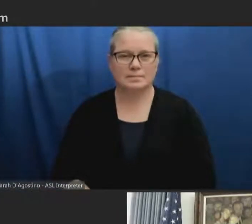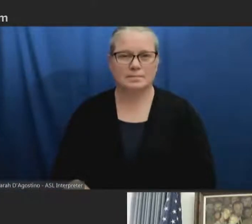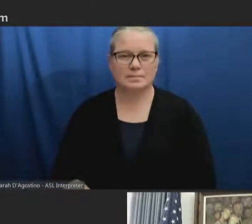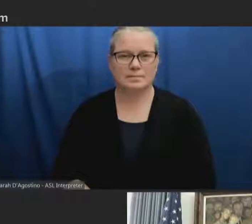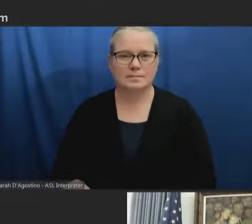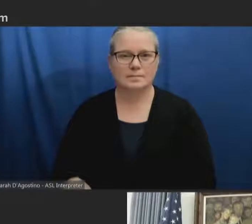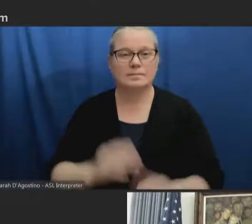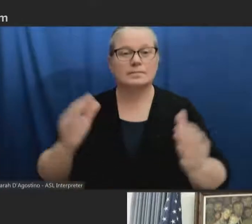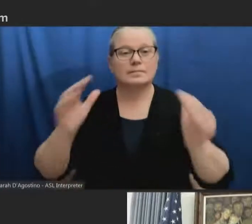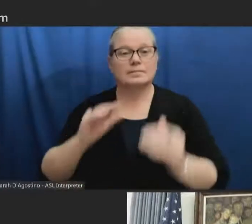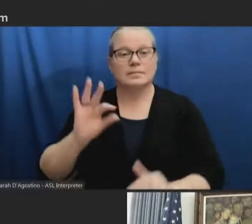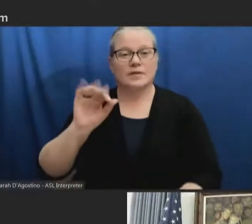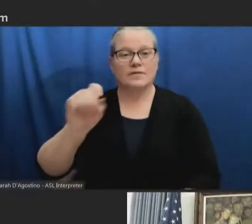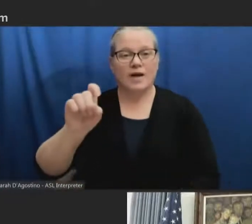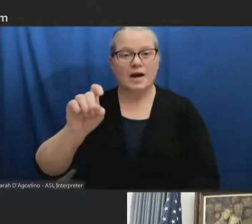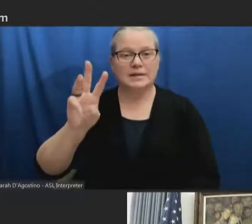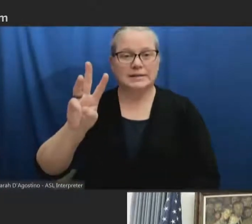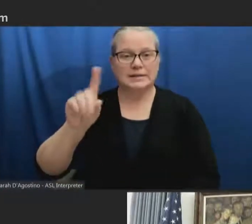Fox 61.